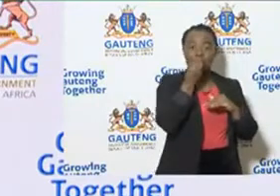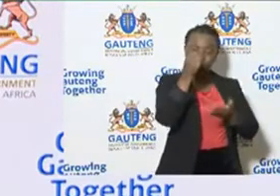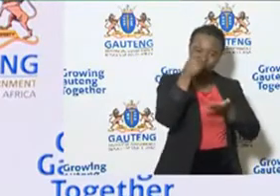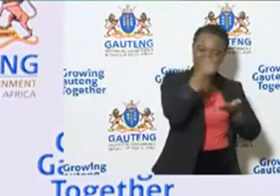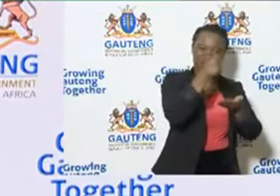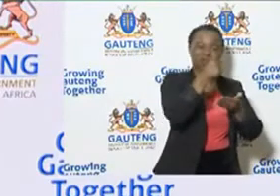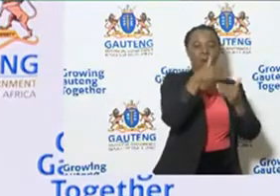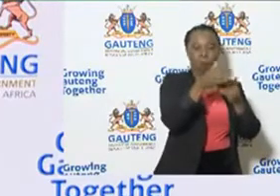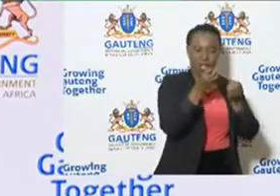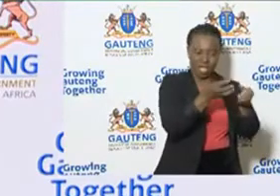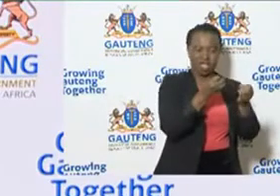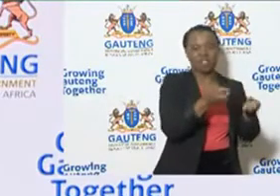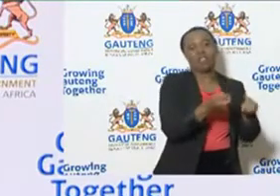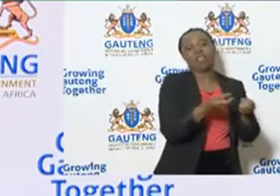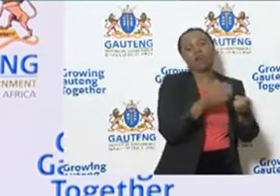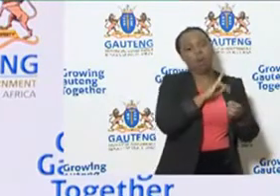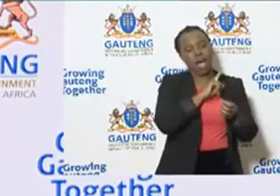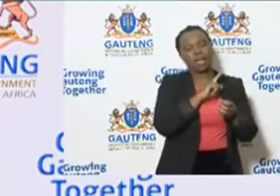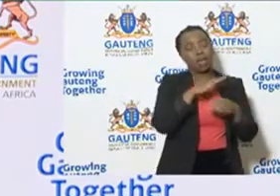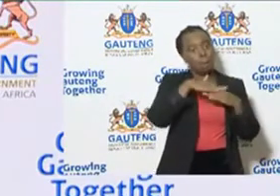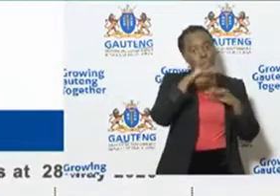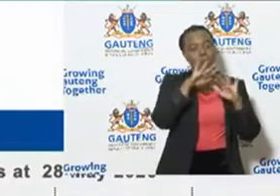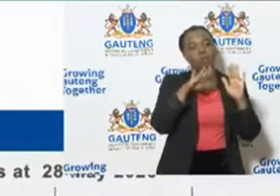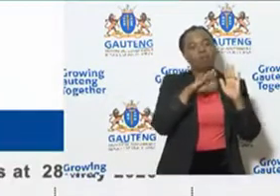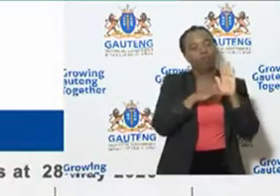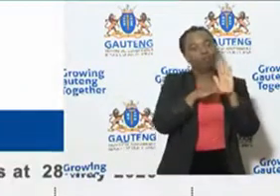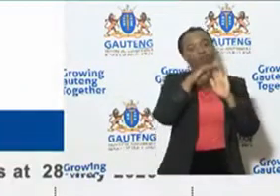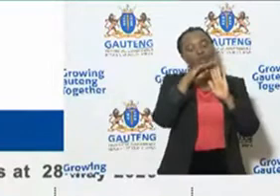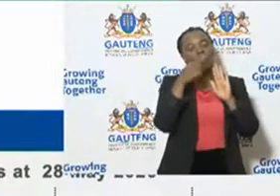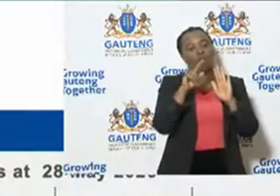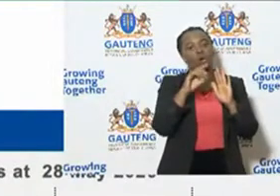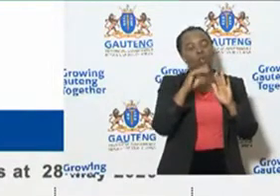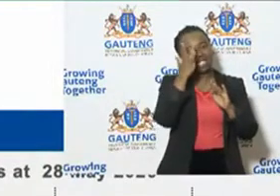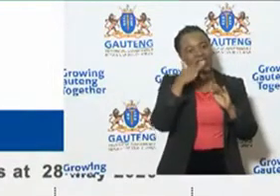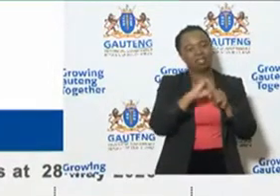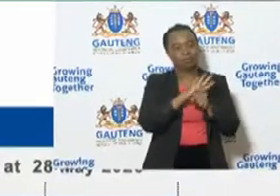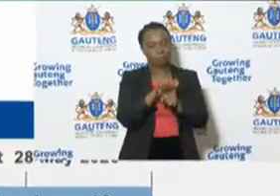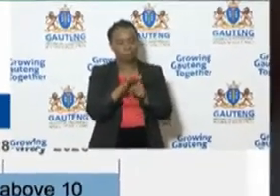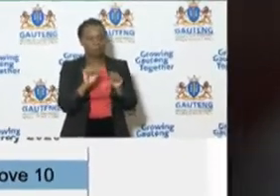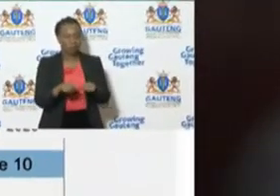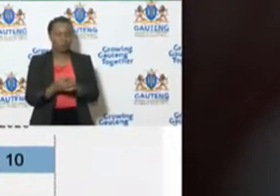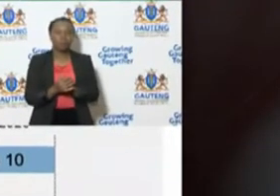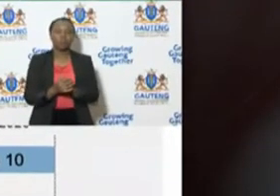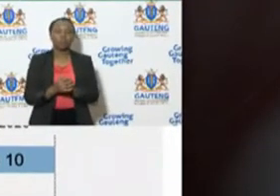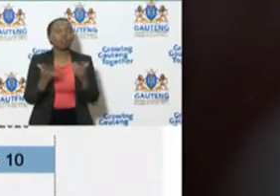interventions, as well as other overall government support. So we now share with you